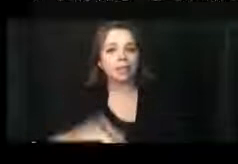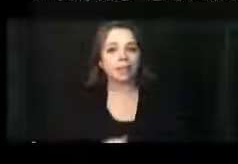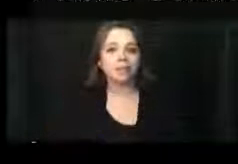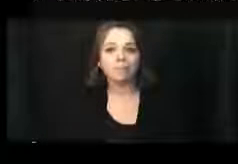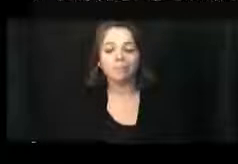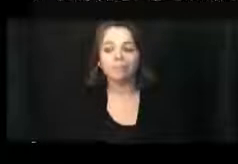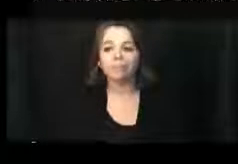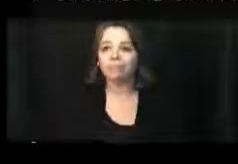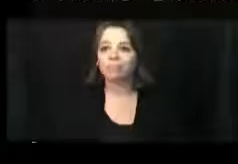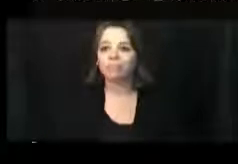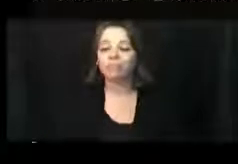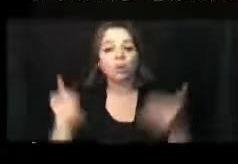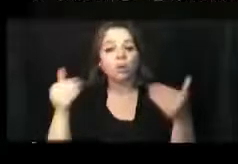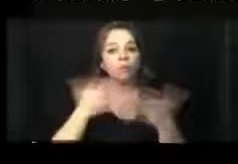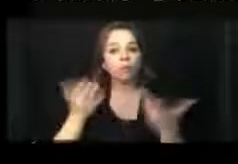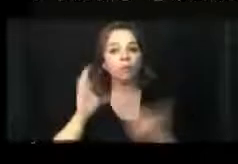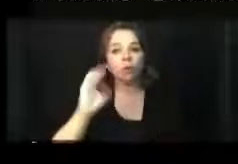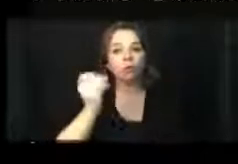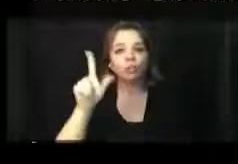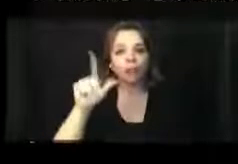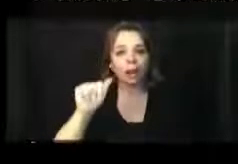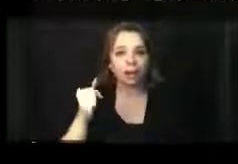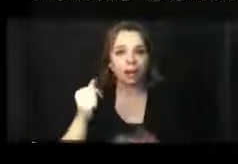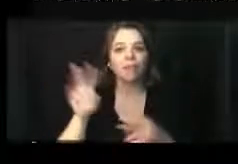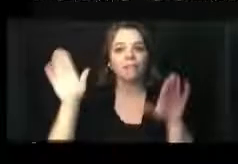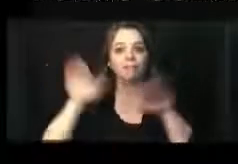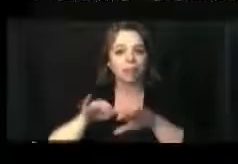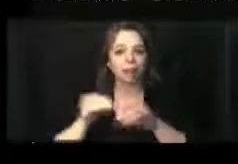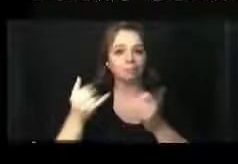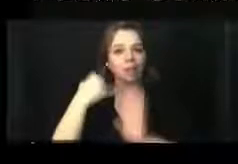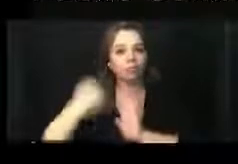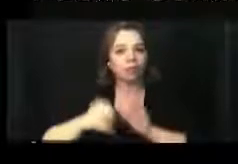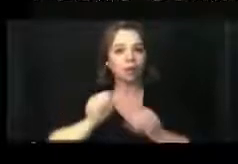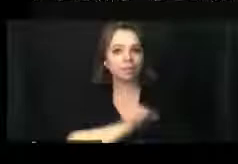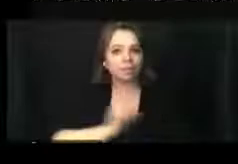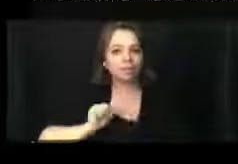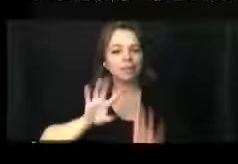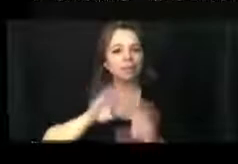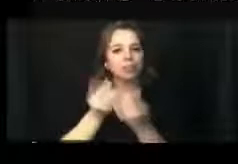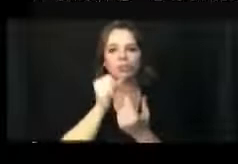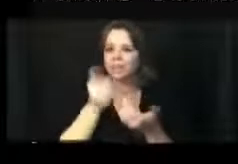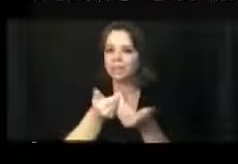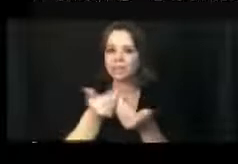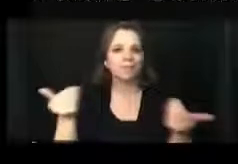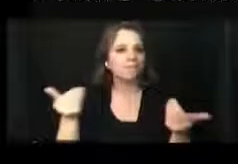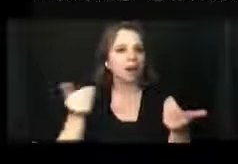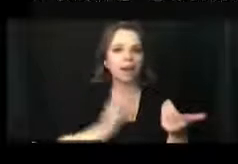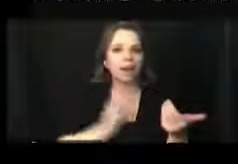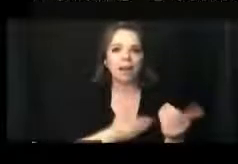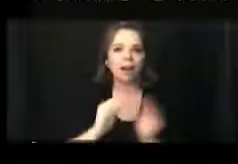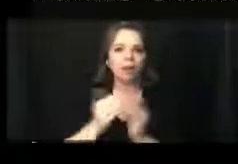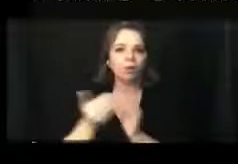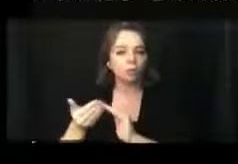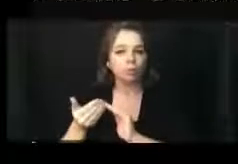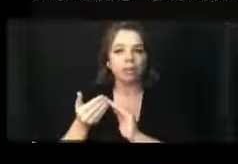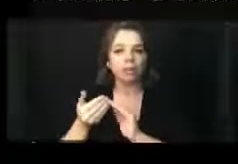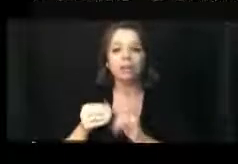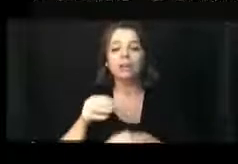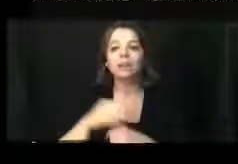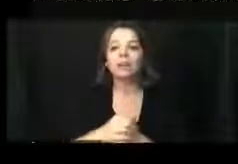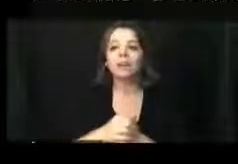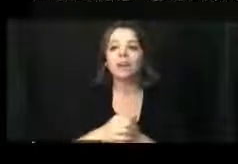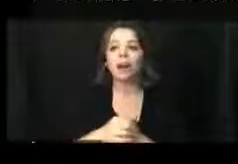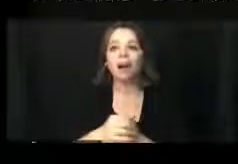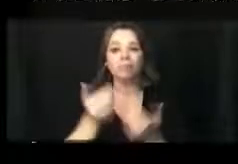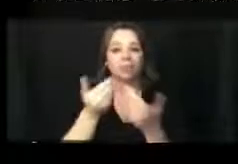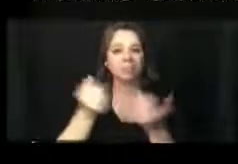on the Coachella Valley, draw an assembly district that no longer divides this community and the LGBTQ plus community in half, but brings it